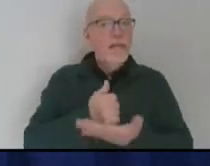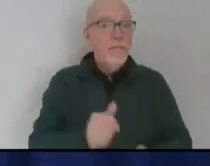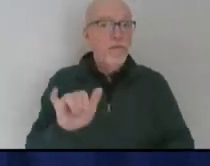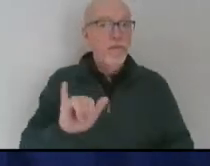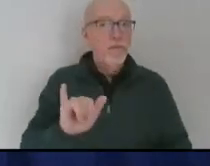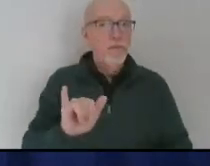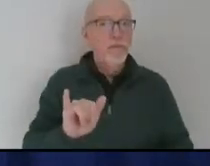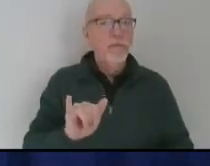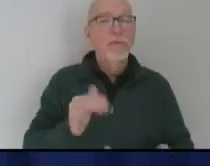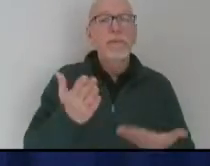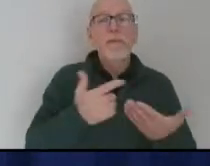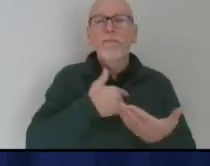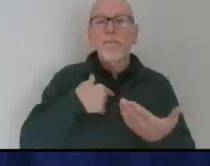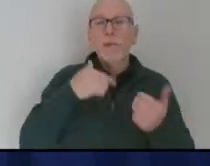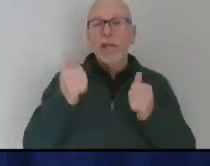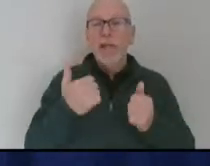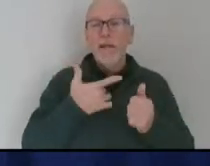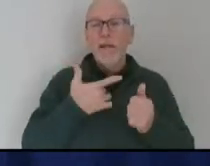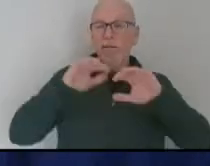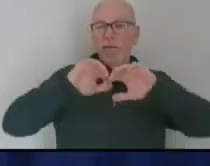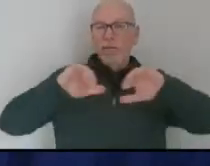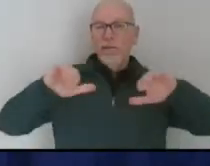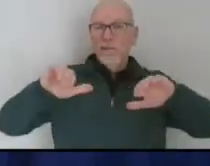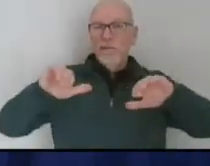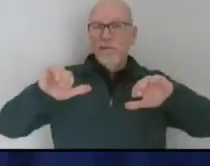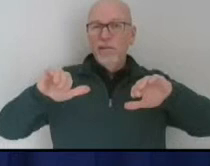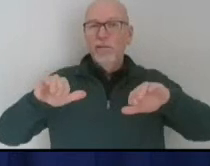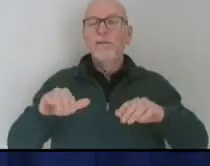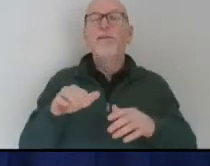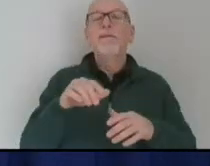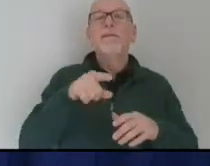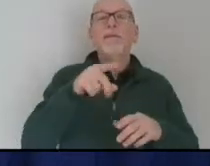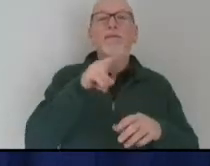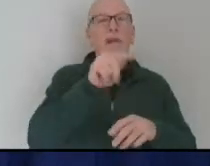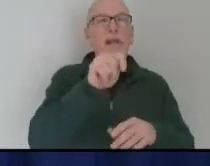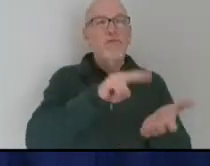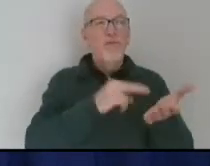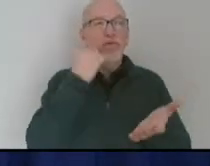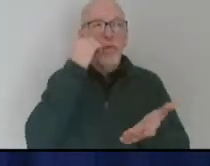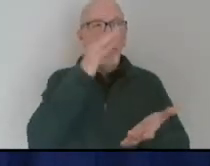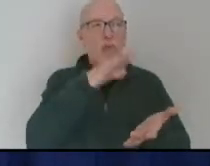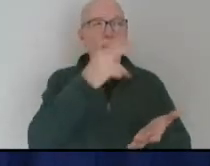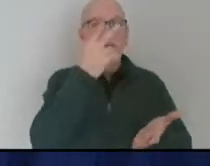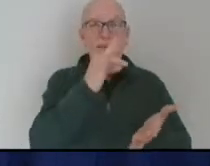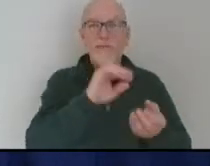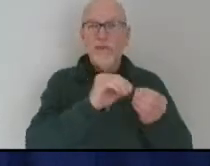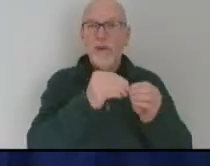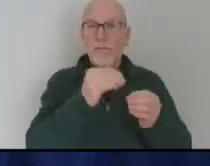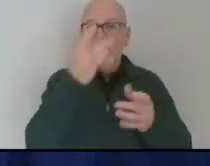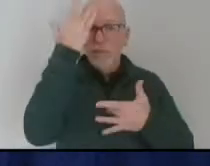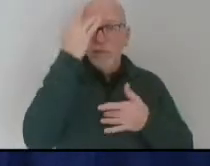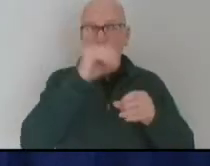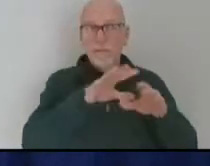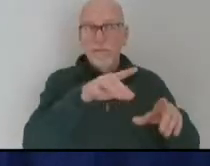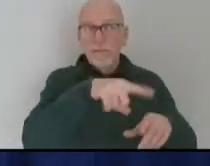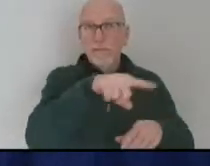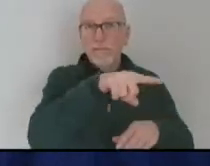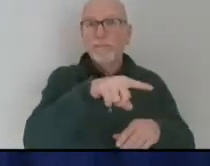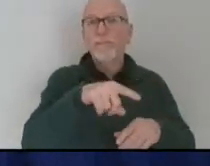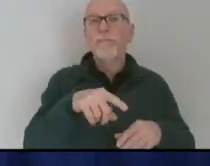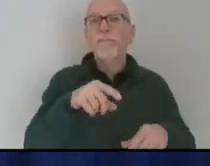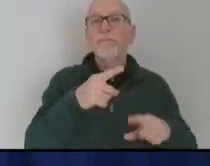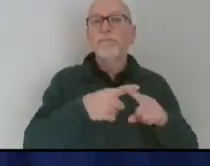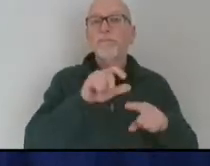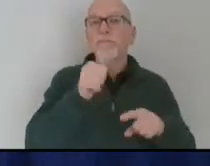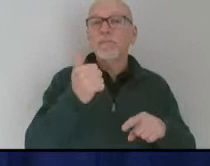able to tease parts of that out by looking at our long-term care facilities and seeing what numbers of infections and other